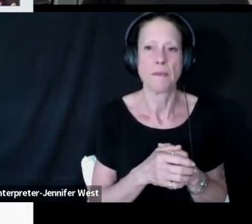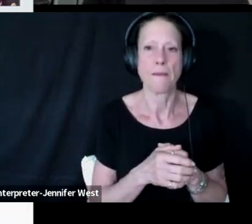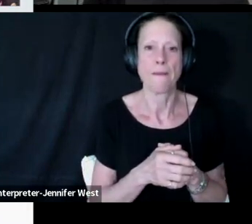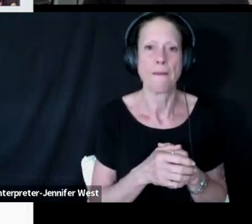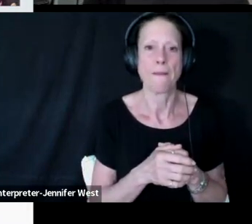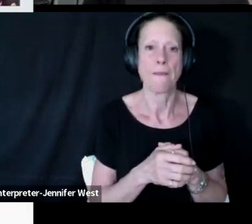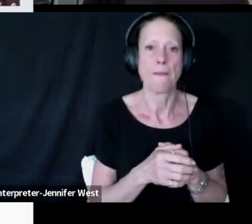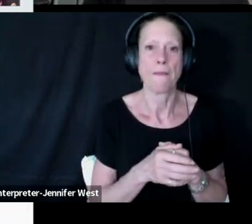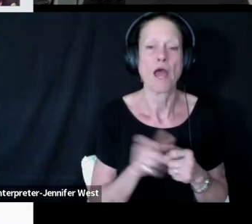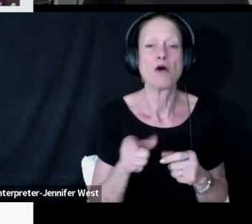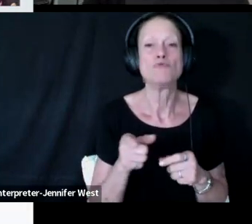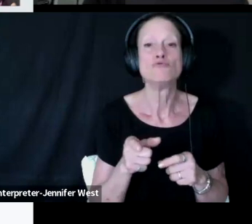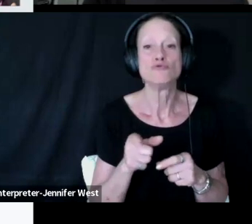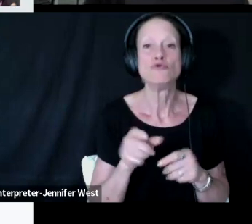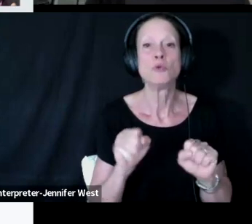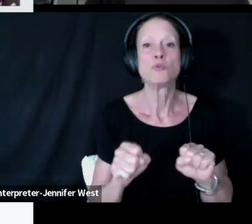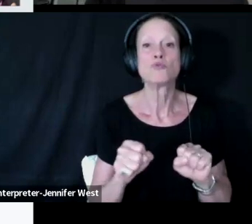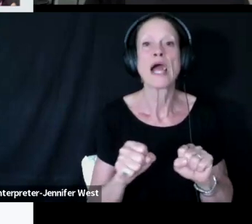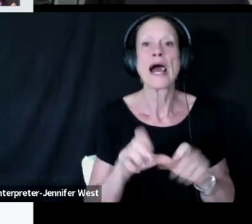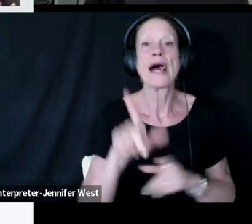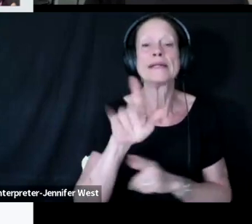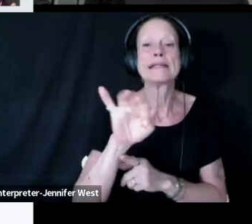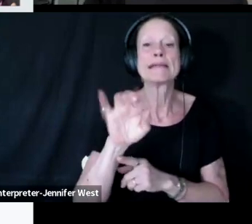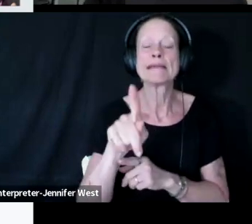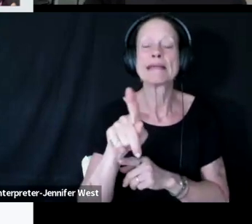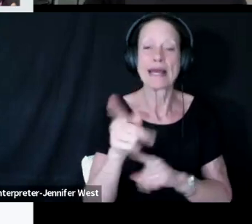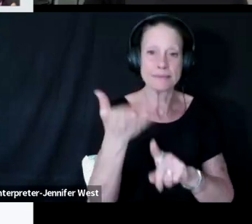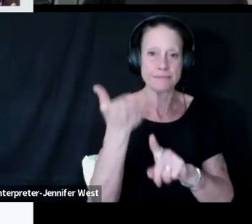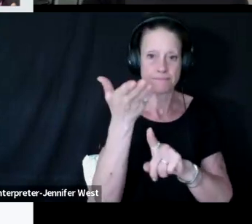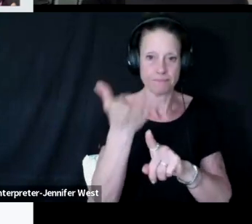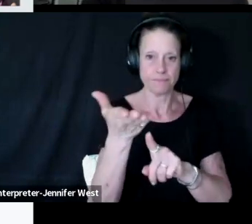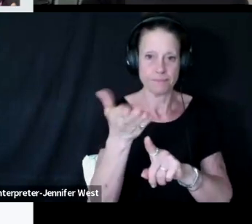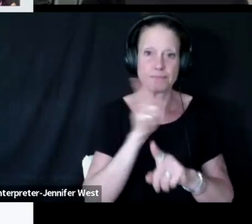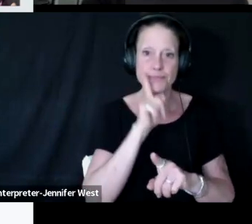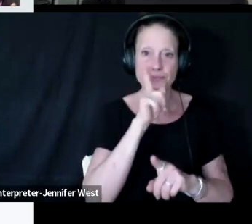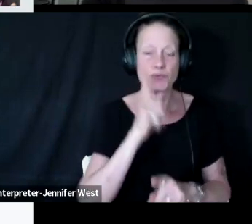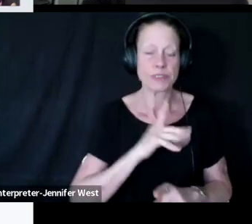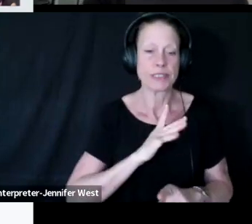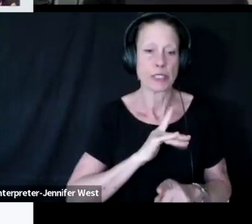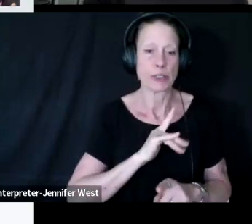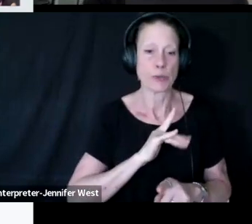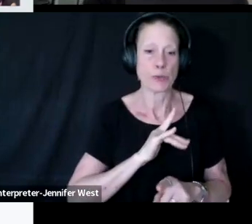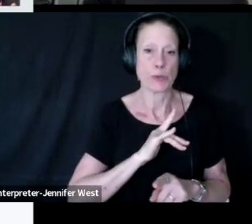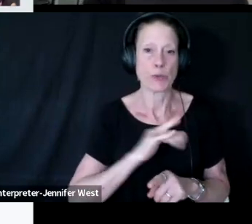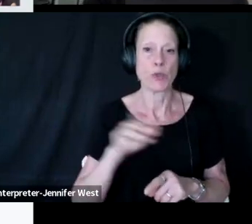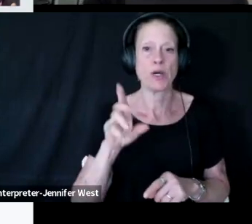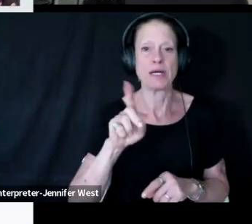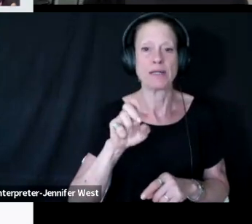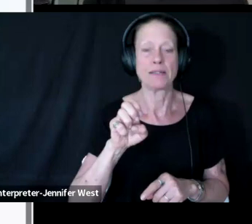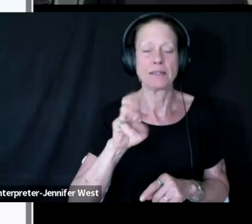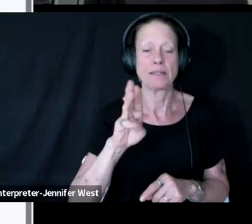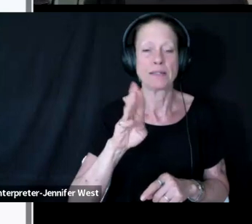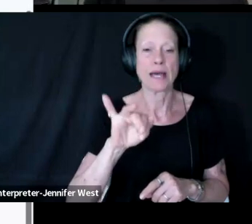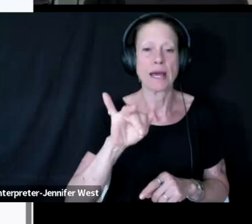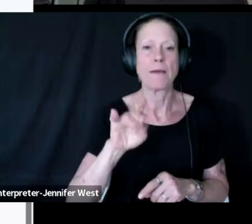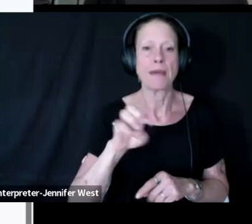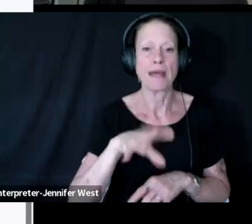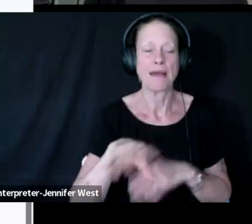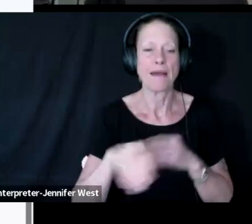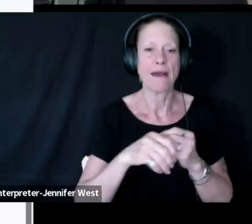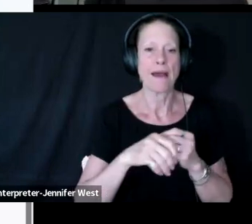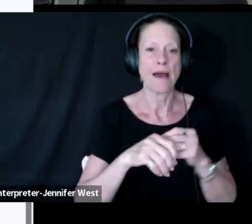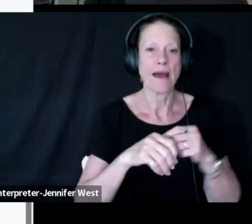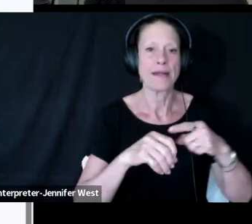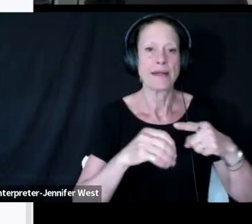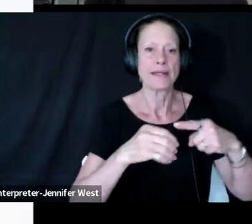link that I think is a really cool. Debbie added, again, you can add as many of your own subcategories